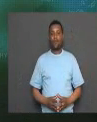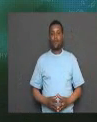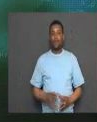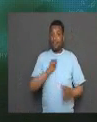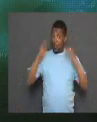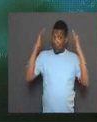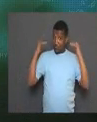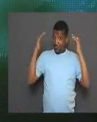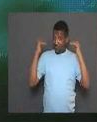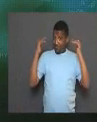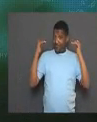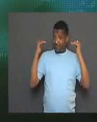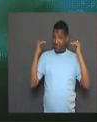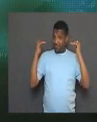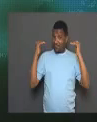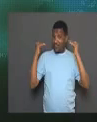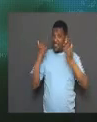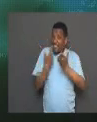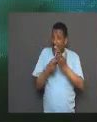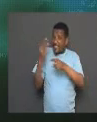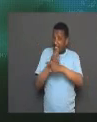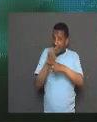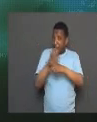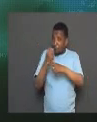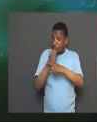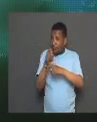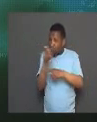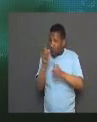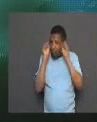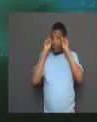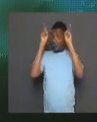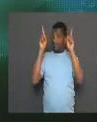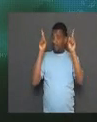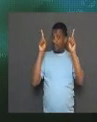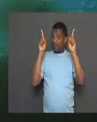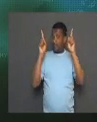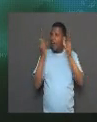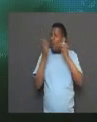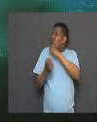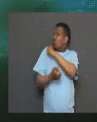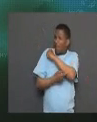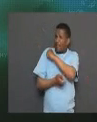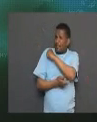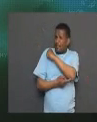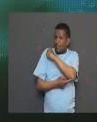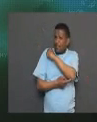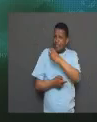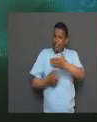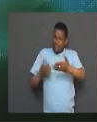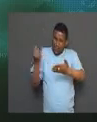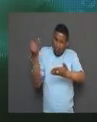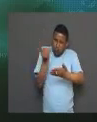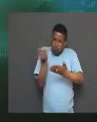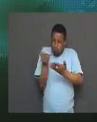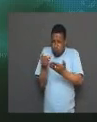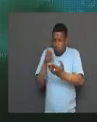I hope that from this exercise you understood how challenging it can be to draw an